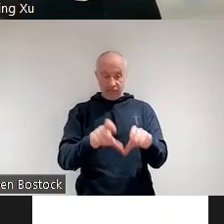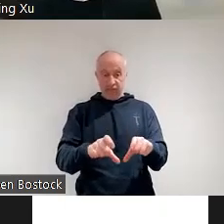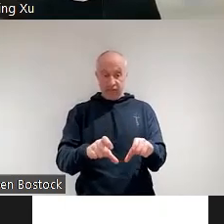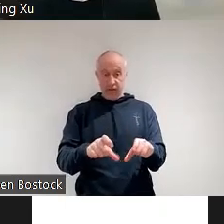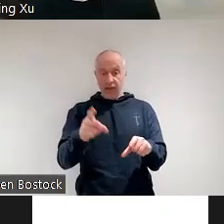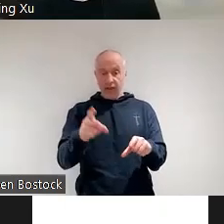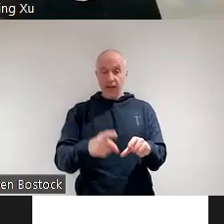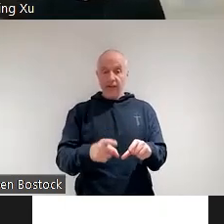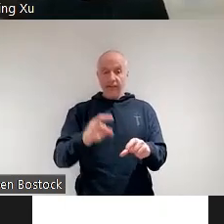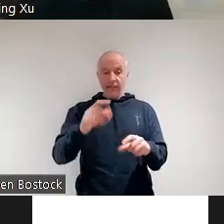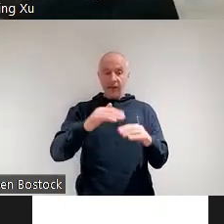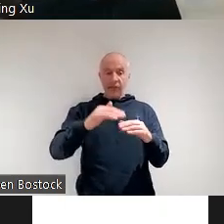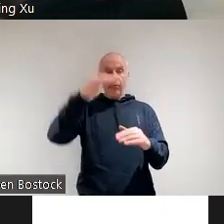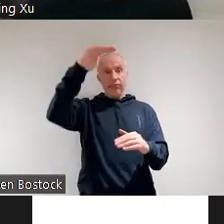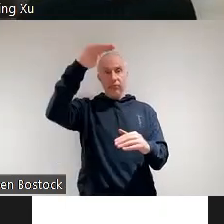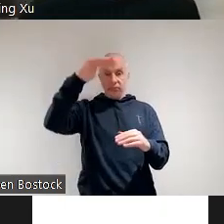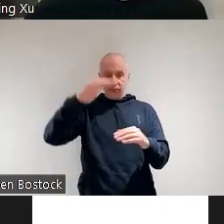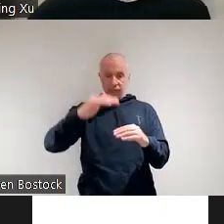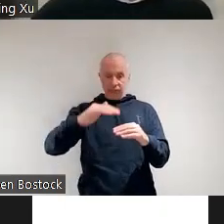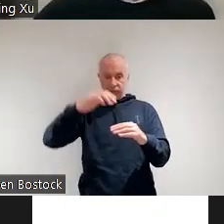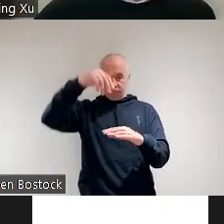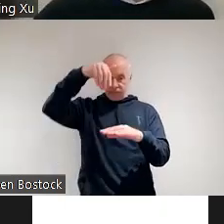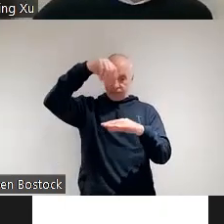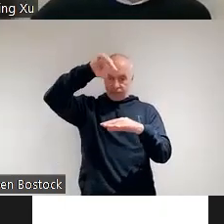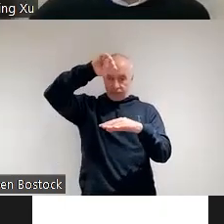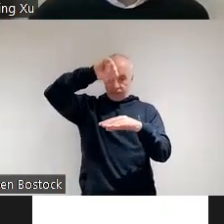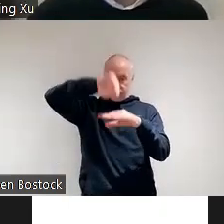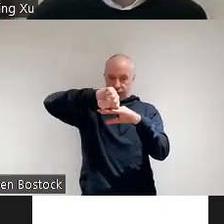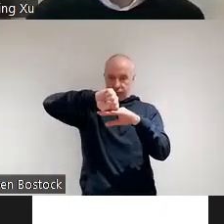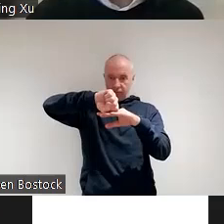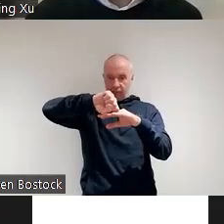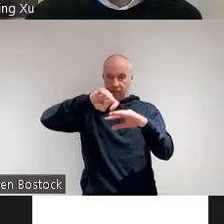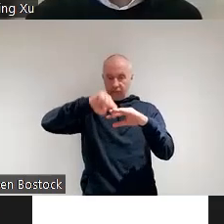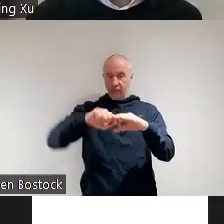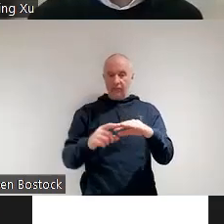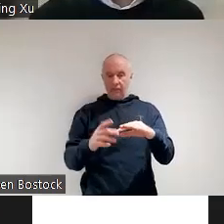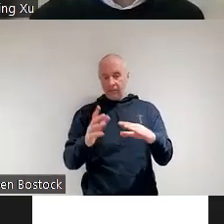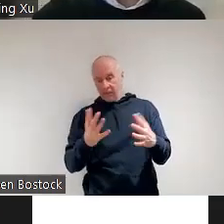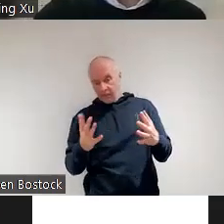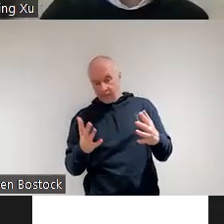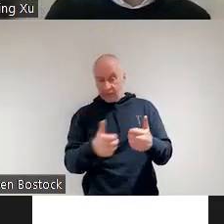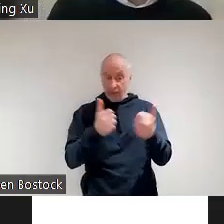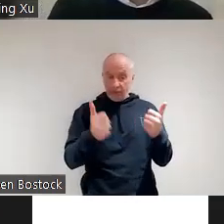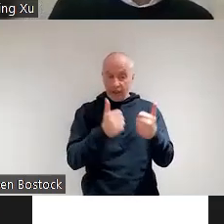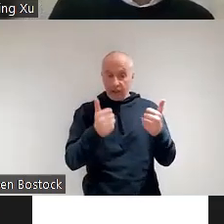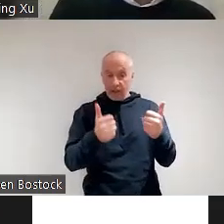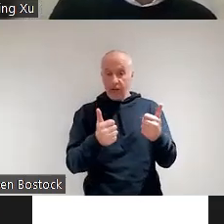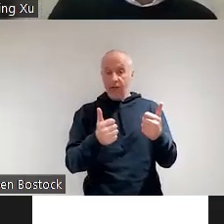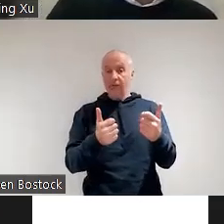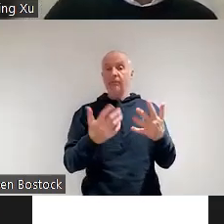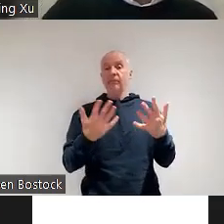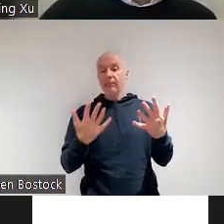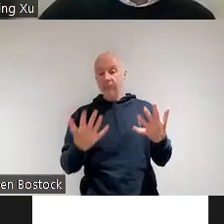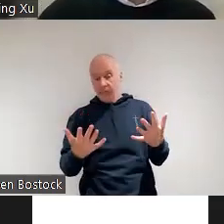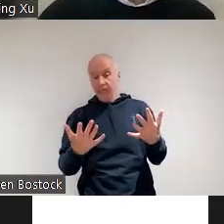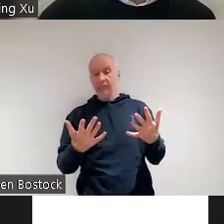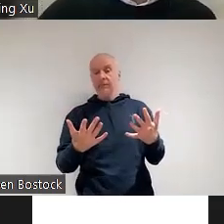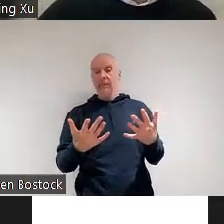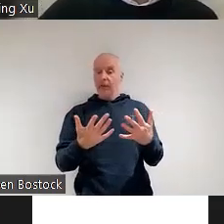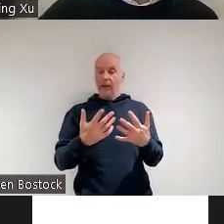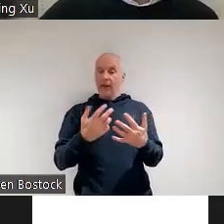or going up, and then they will finish all the communication, handshake, and then the power will come in. So this